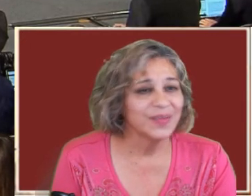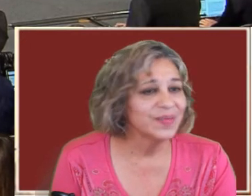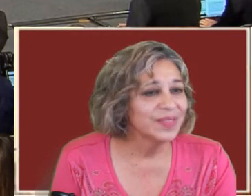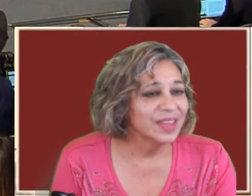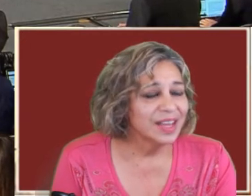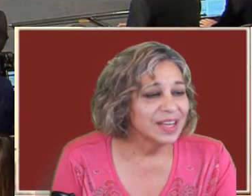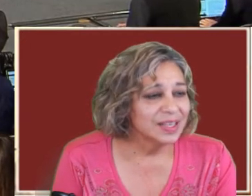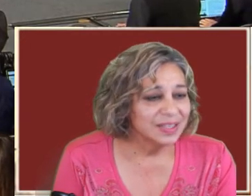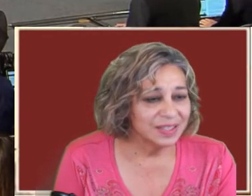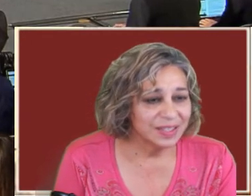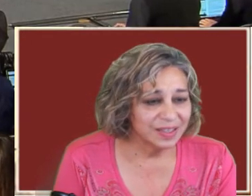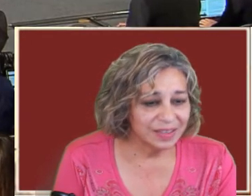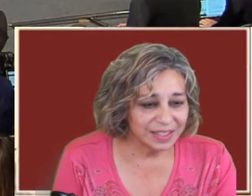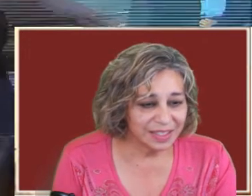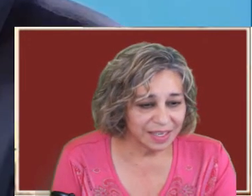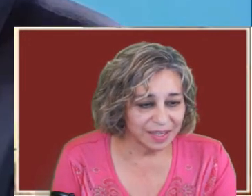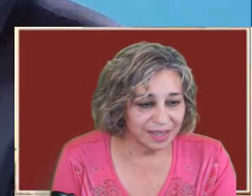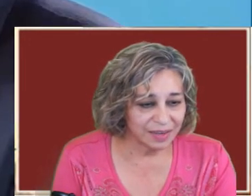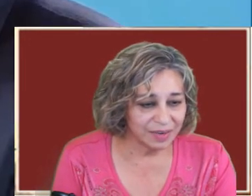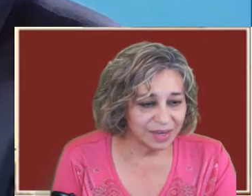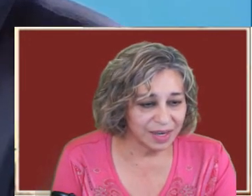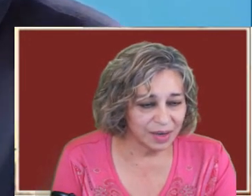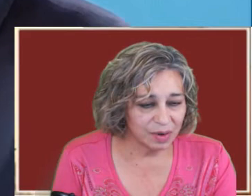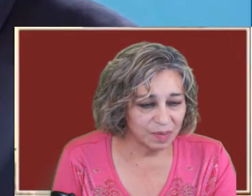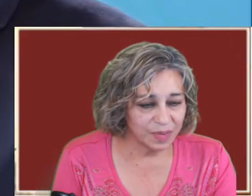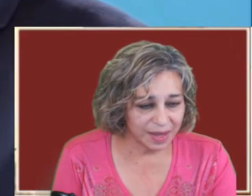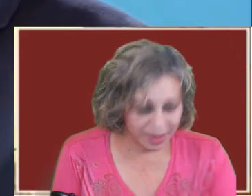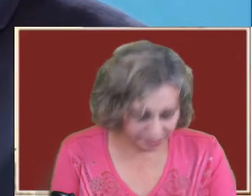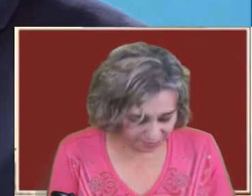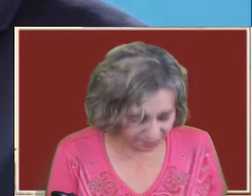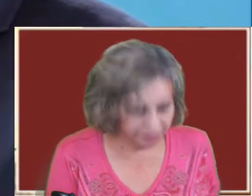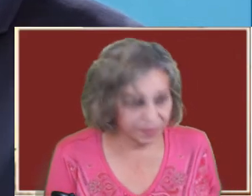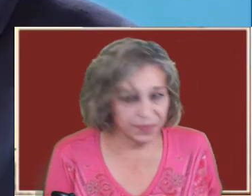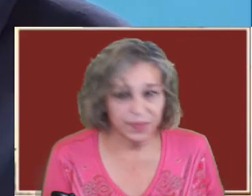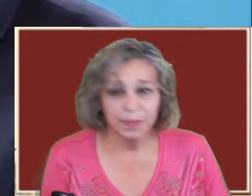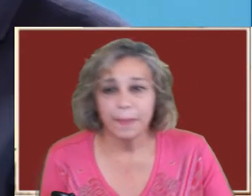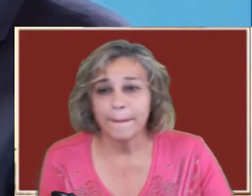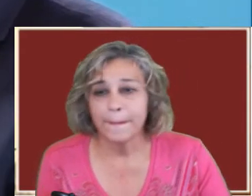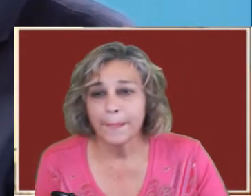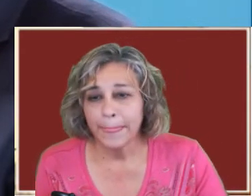Okay, so let's see, we're going to open that up.